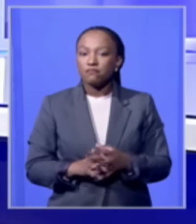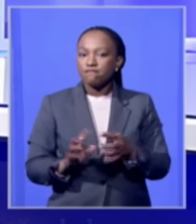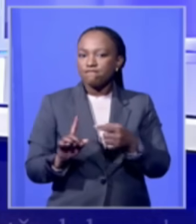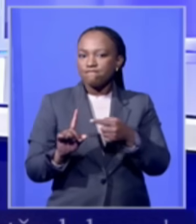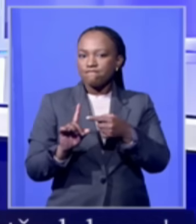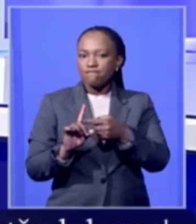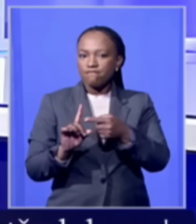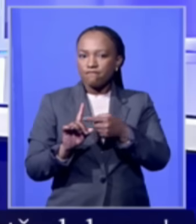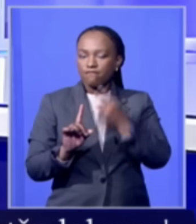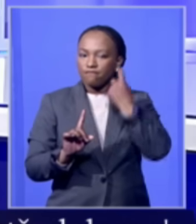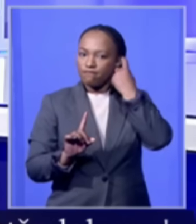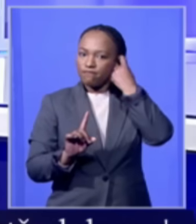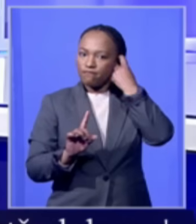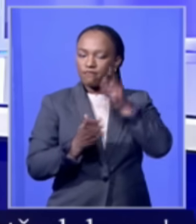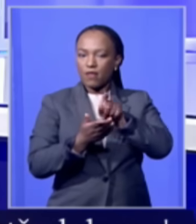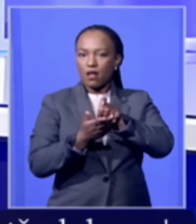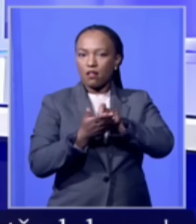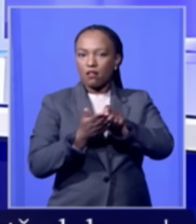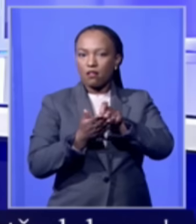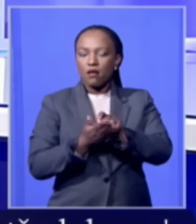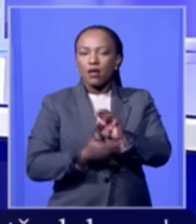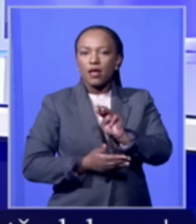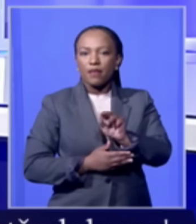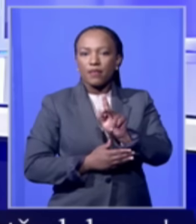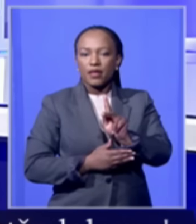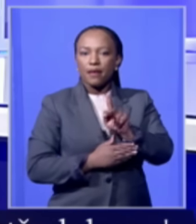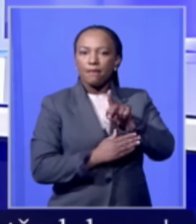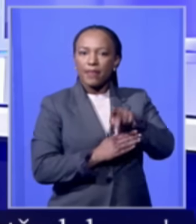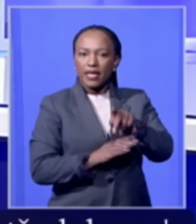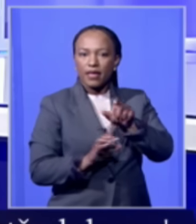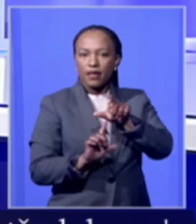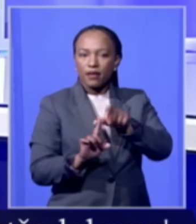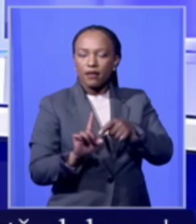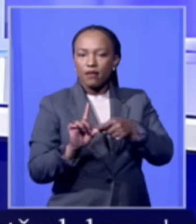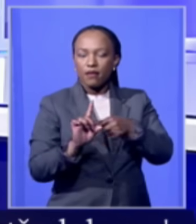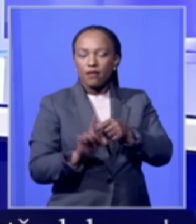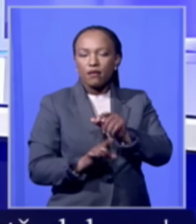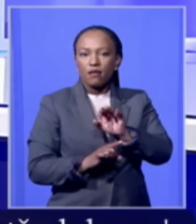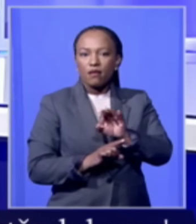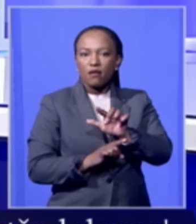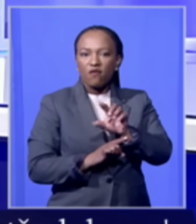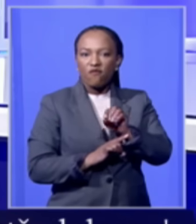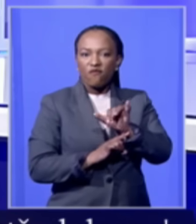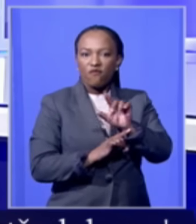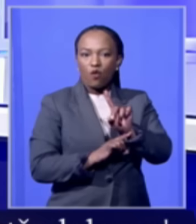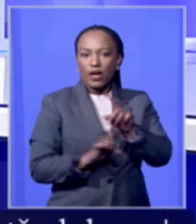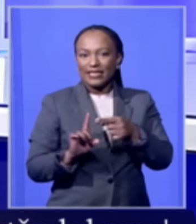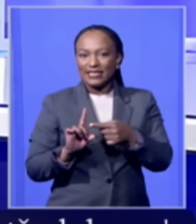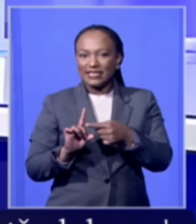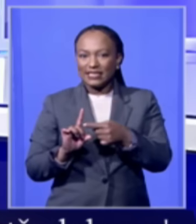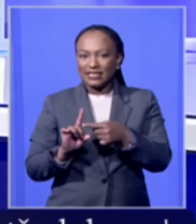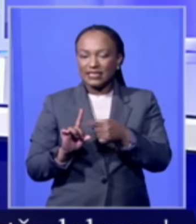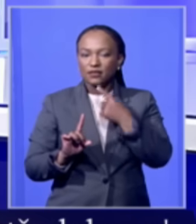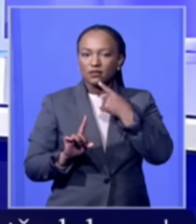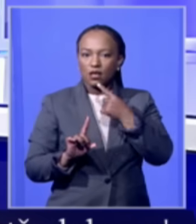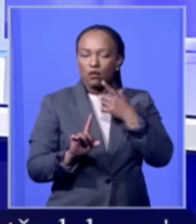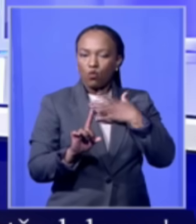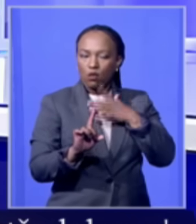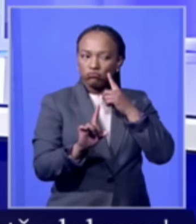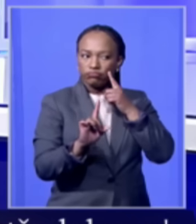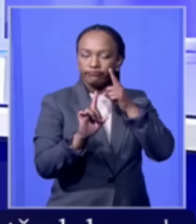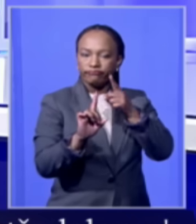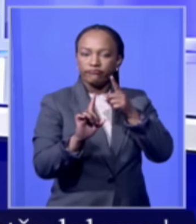Mongwaledikakaretšo wa peleng wa mokgatlo wa MKP Floyd Shivambu o tsebišitše ka magato ao maikemišetšo a ona e le go hlama mokgatlo o mmuso